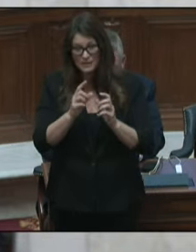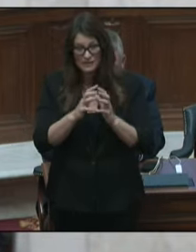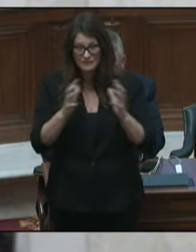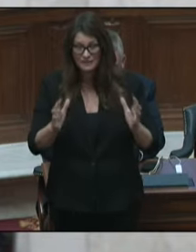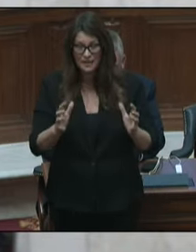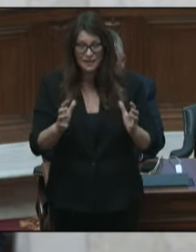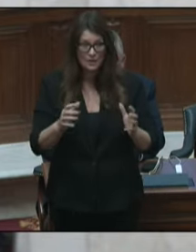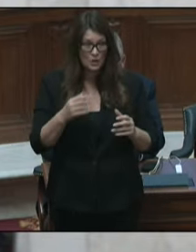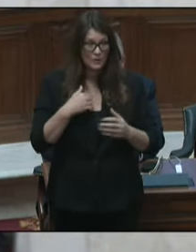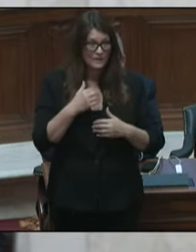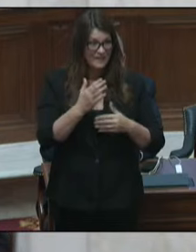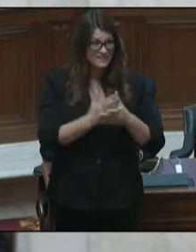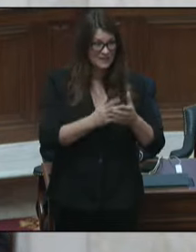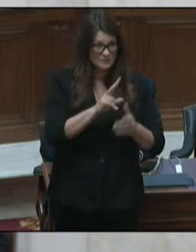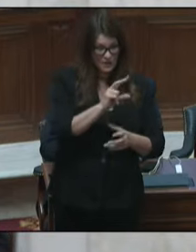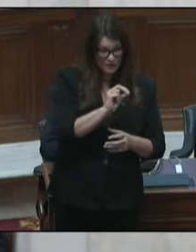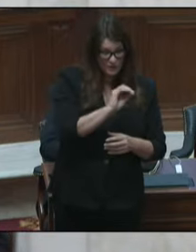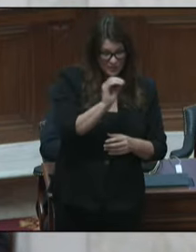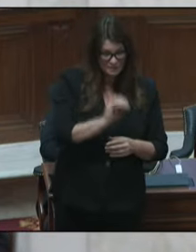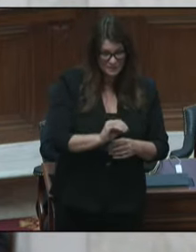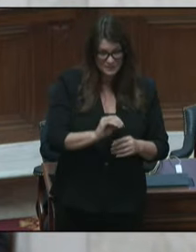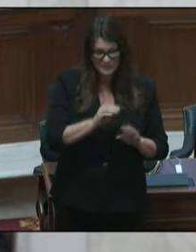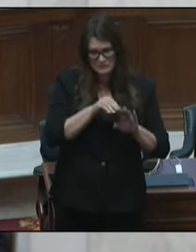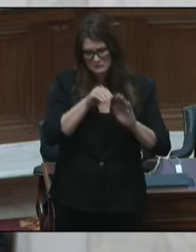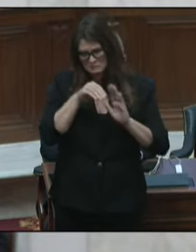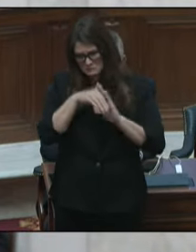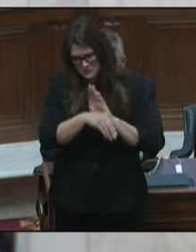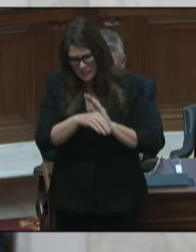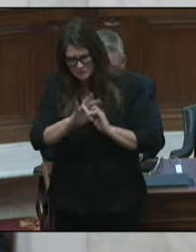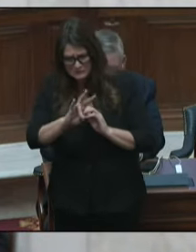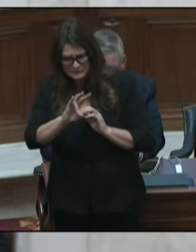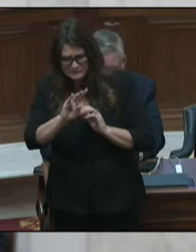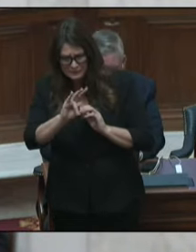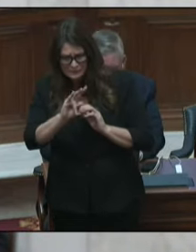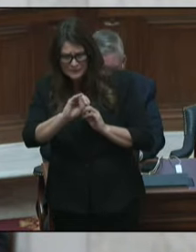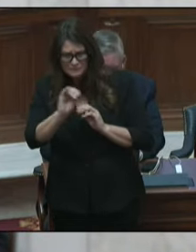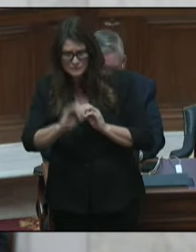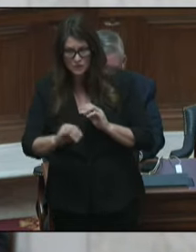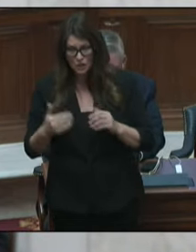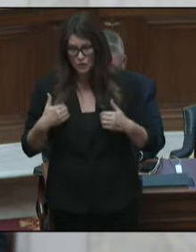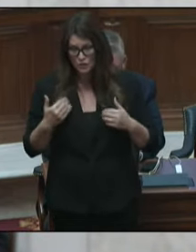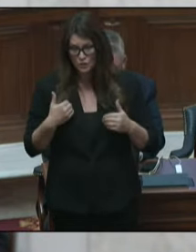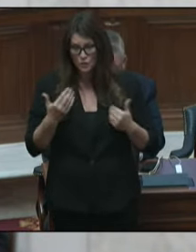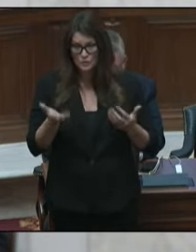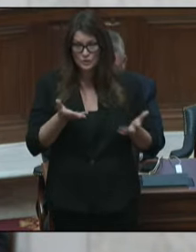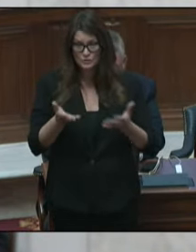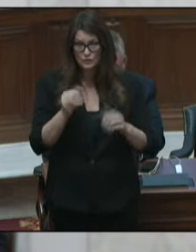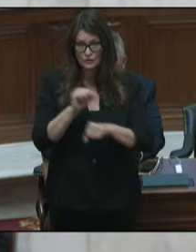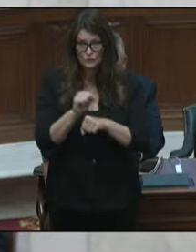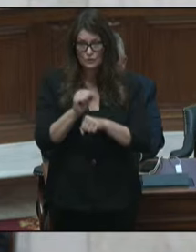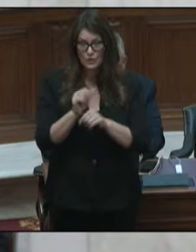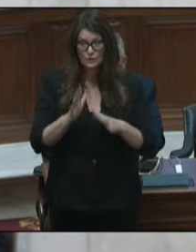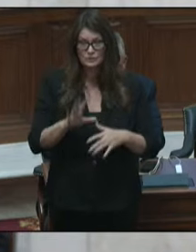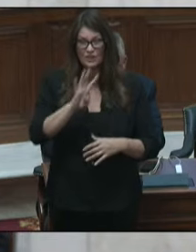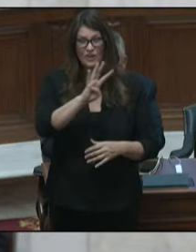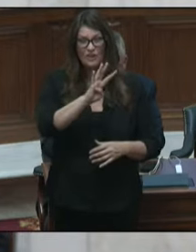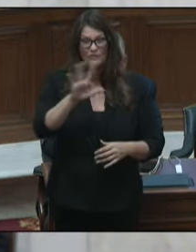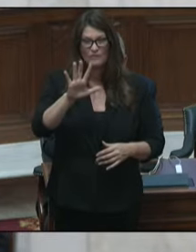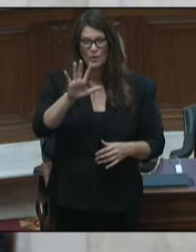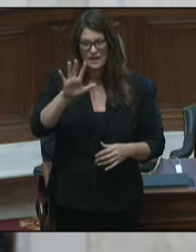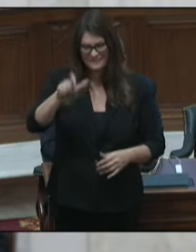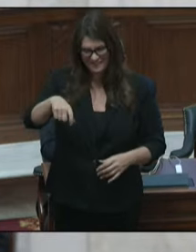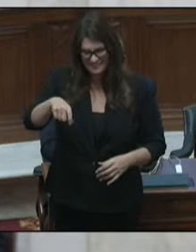of 33% down to 17. We've gone from youth services workers from 45